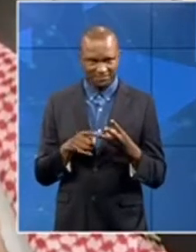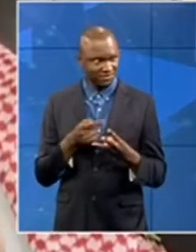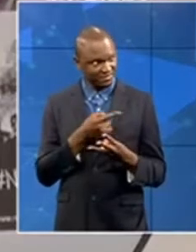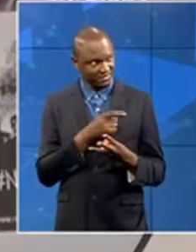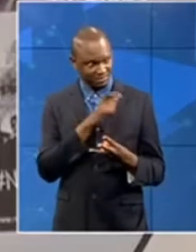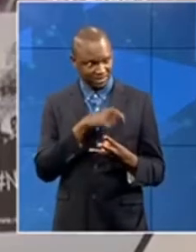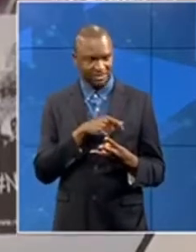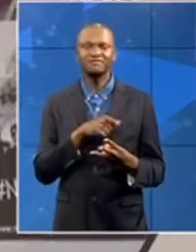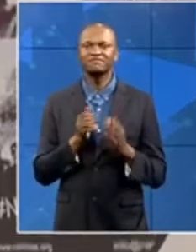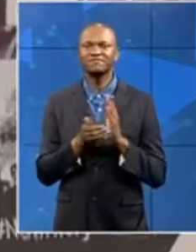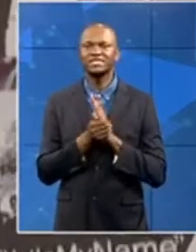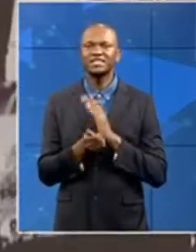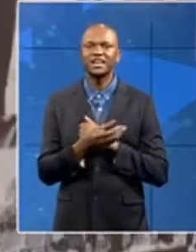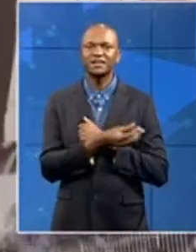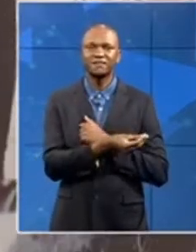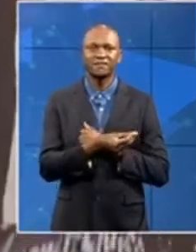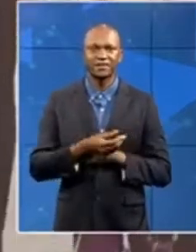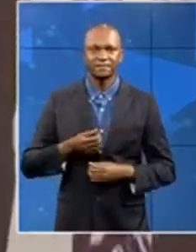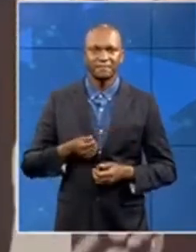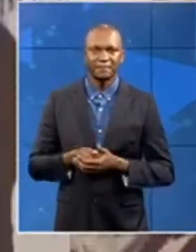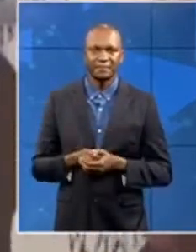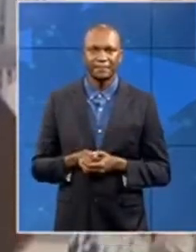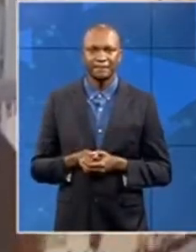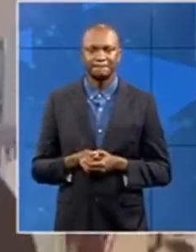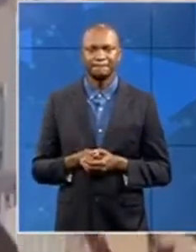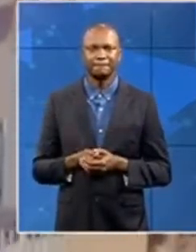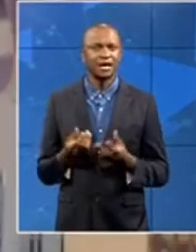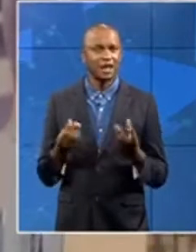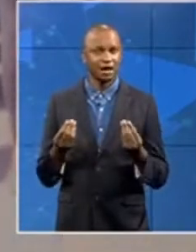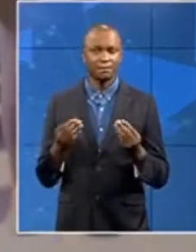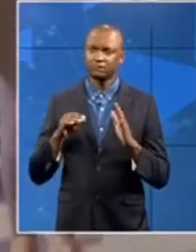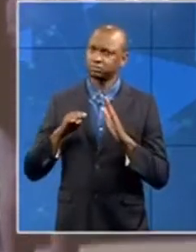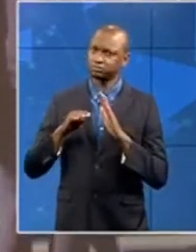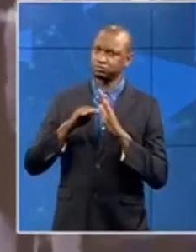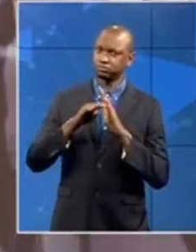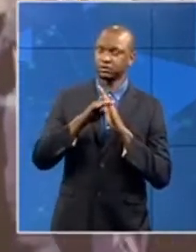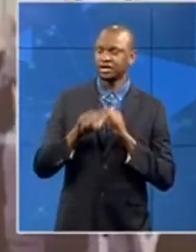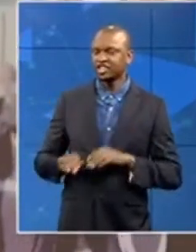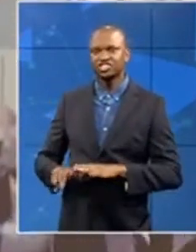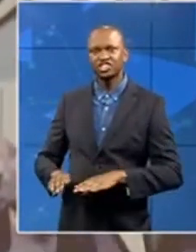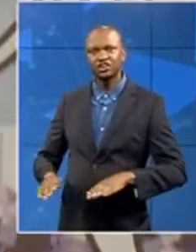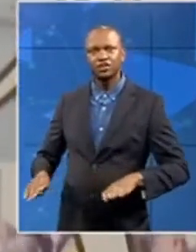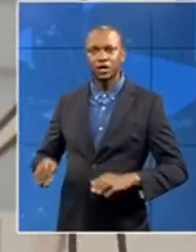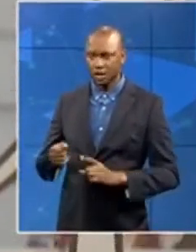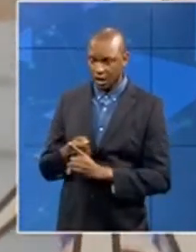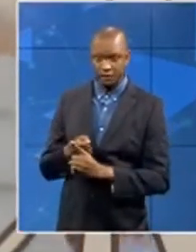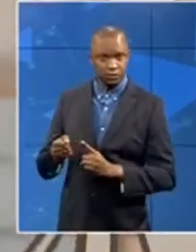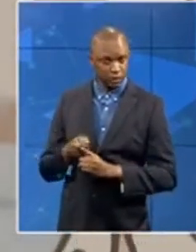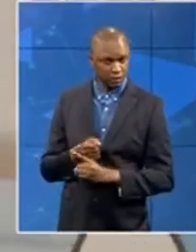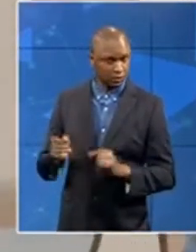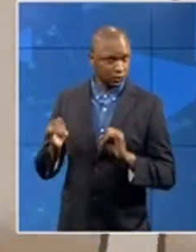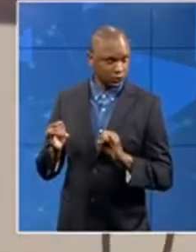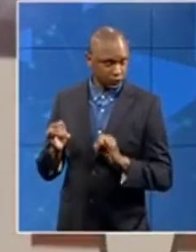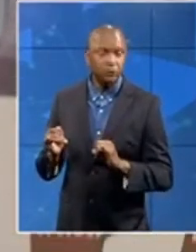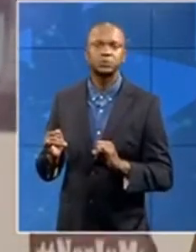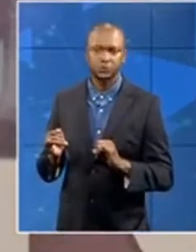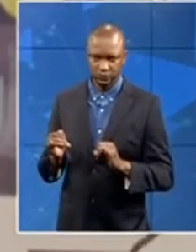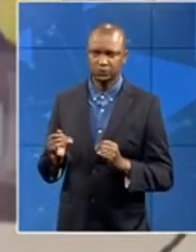work. Kwenyuka kwelinani lebantwana labahlukunyetwako yindvo lekhatsatako etihlanganweni temalungelo